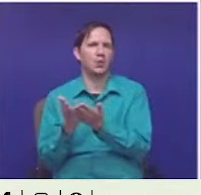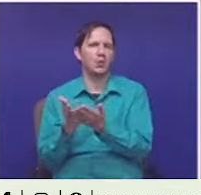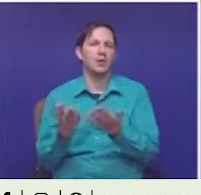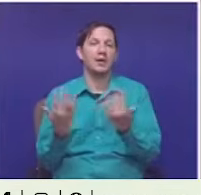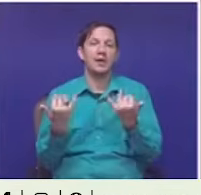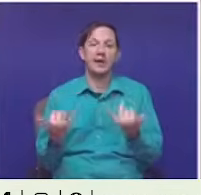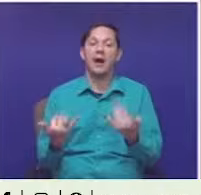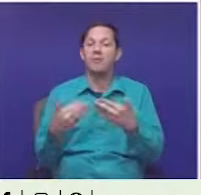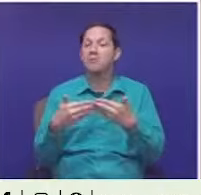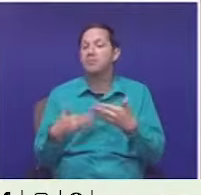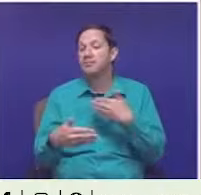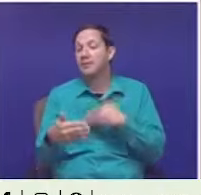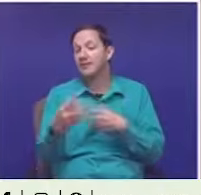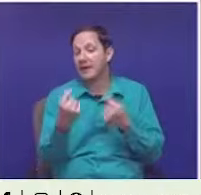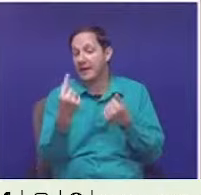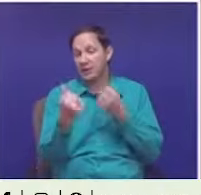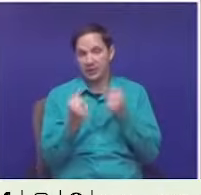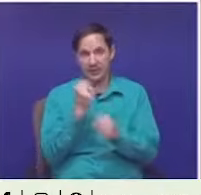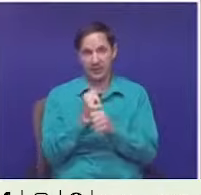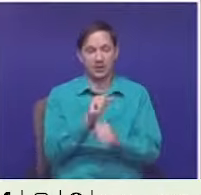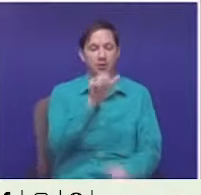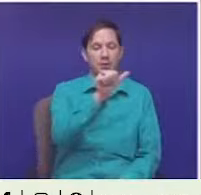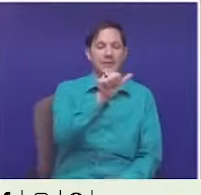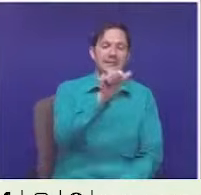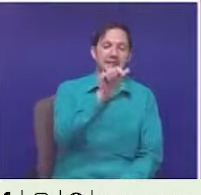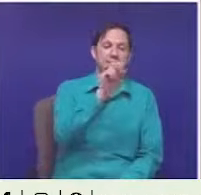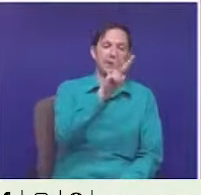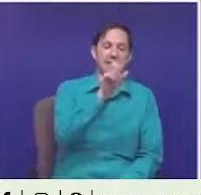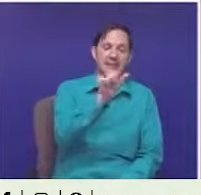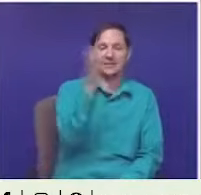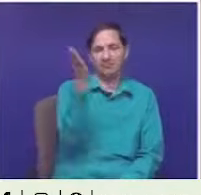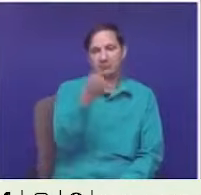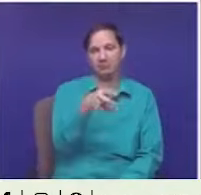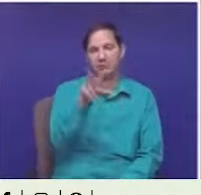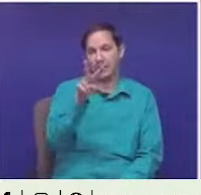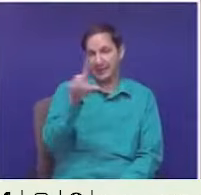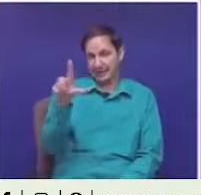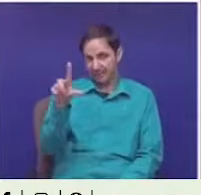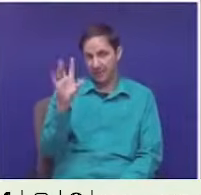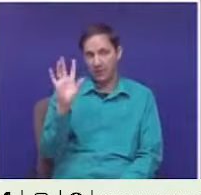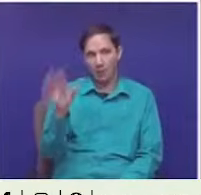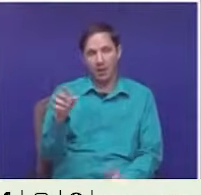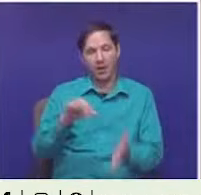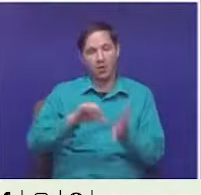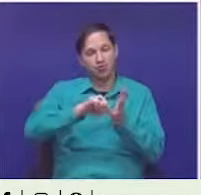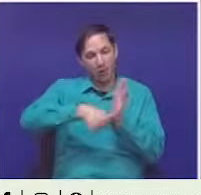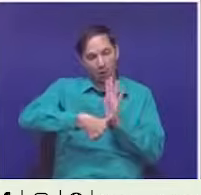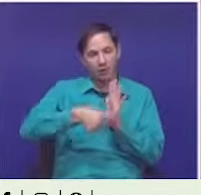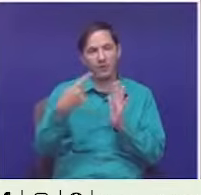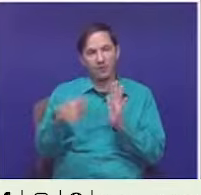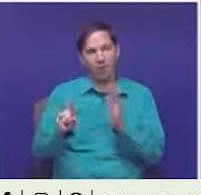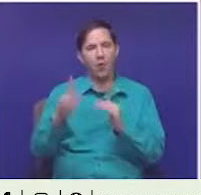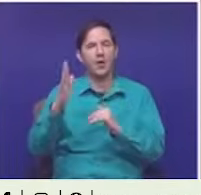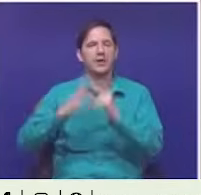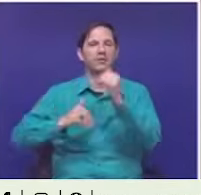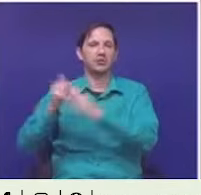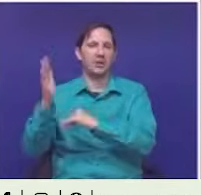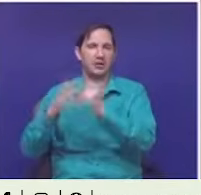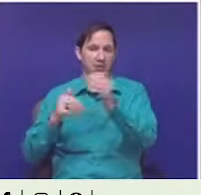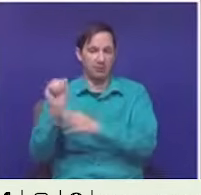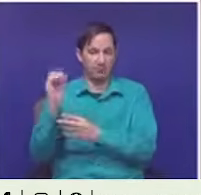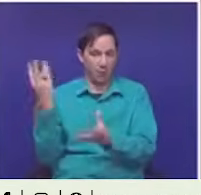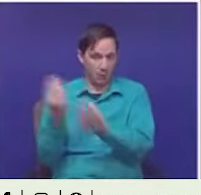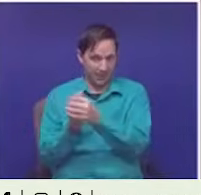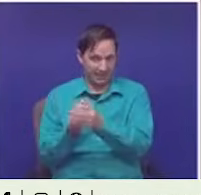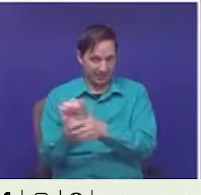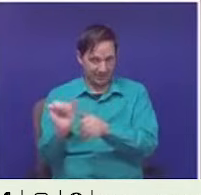next financial year, from 2026 to 2027, the grants for infrastructure are going to be with the provinces. And